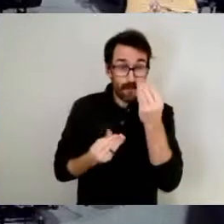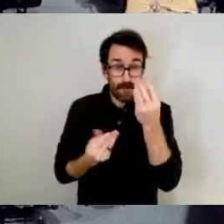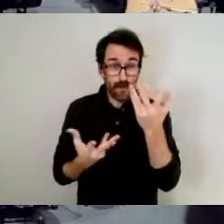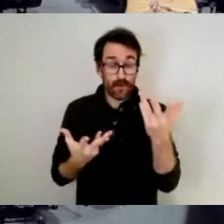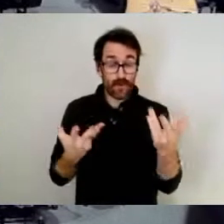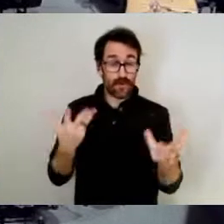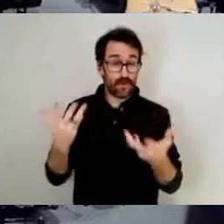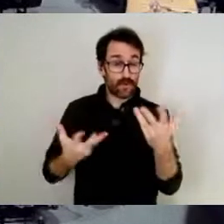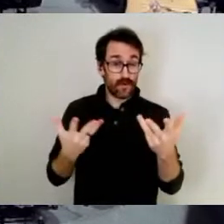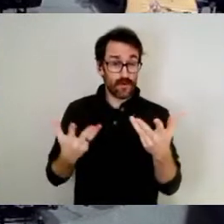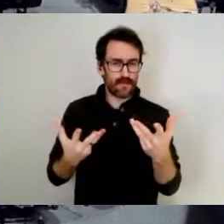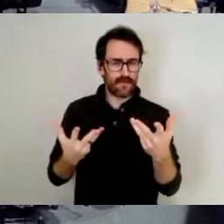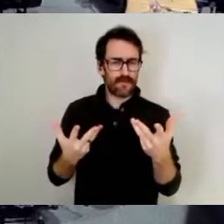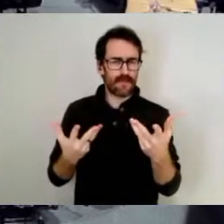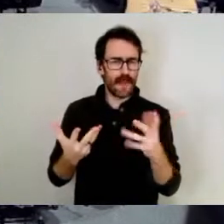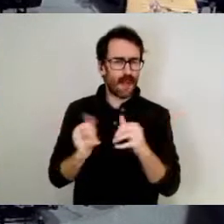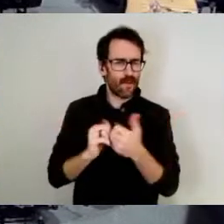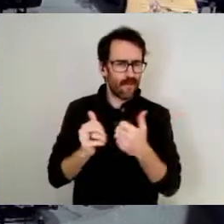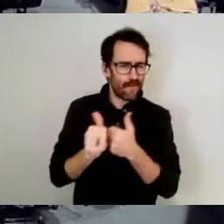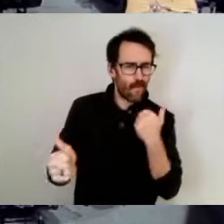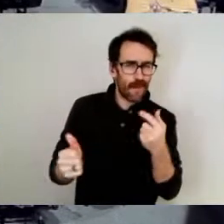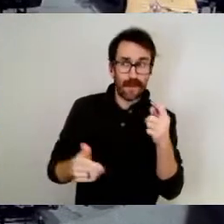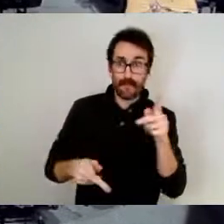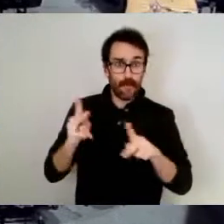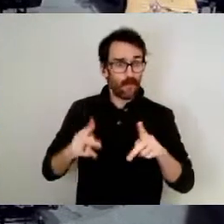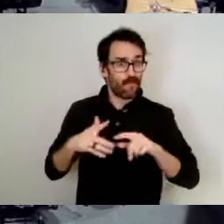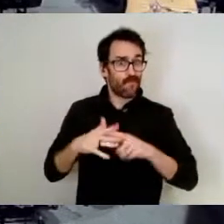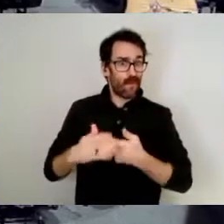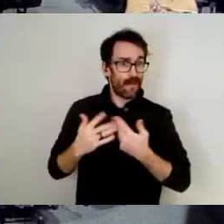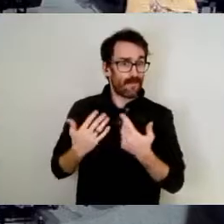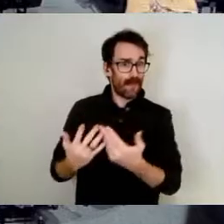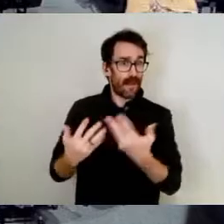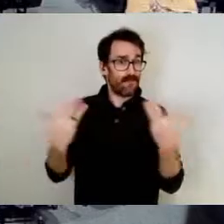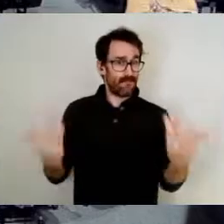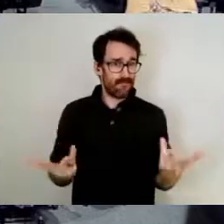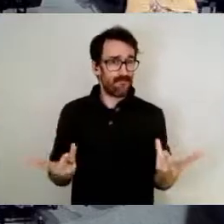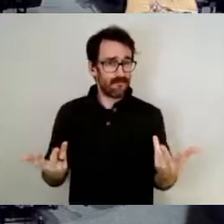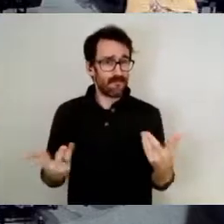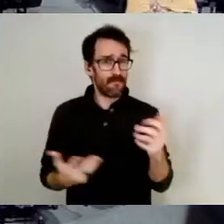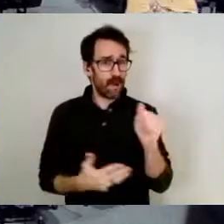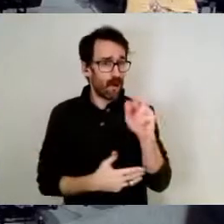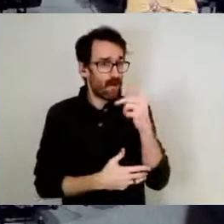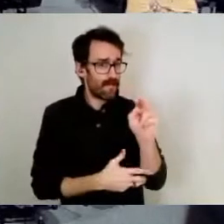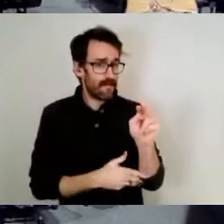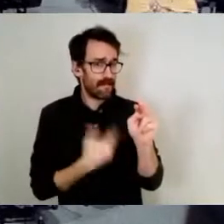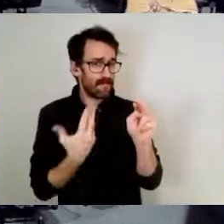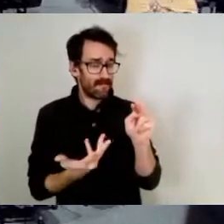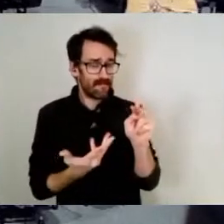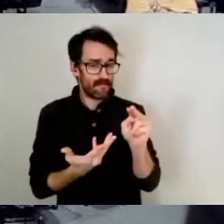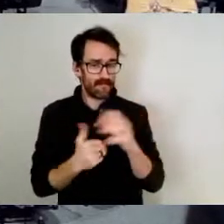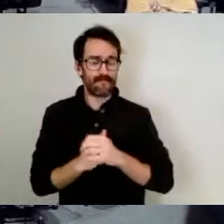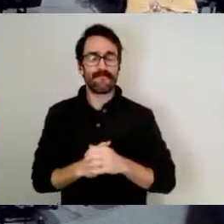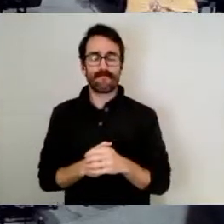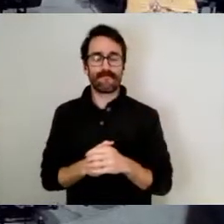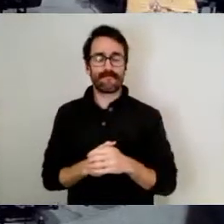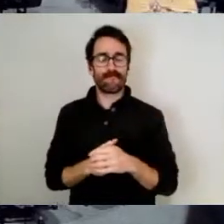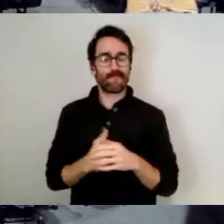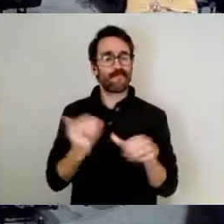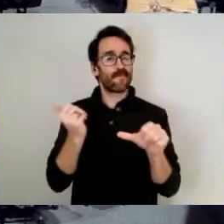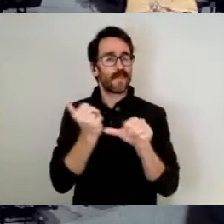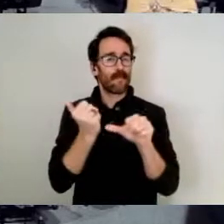Thank you very much. So moving on, we will go to, on va passer à Julien Paquette à Le Droit.